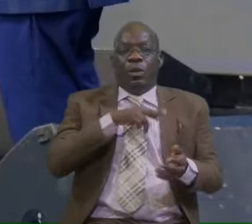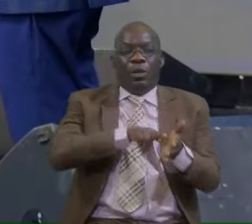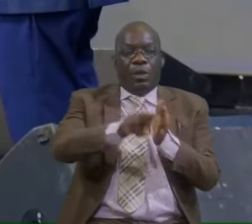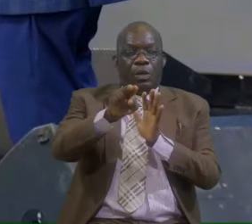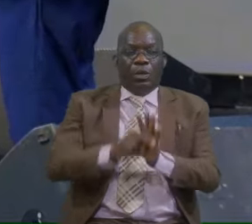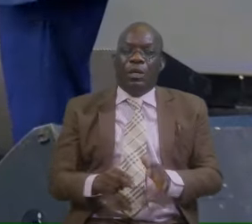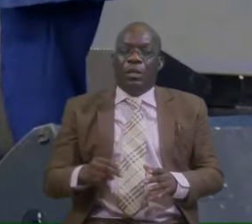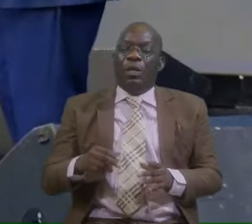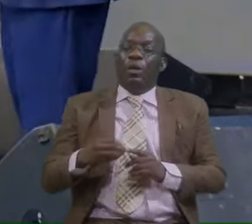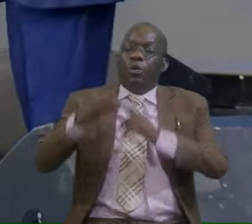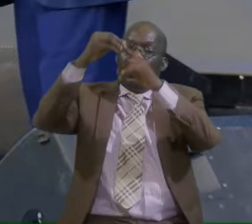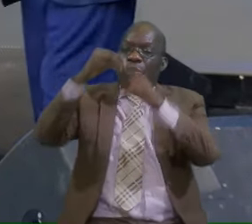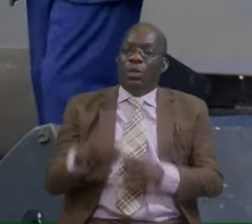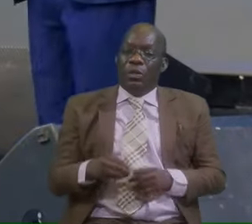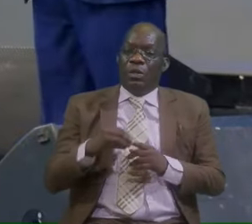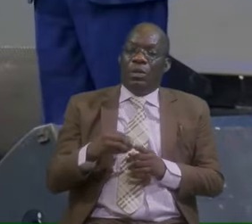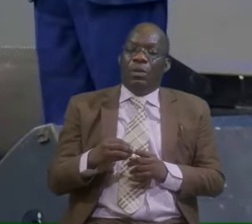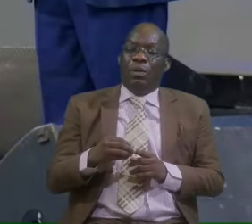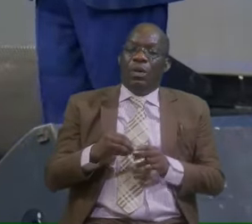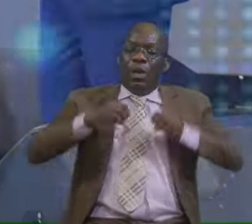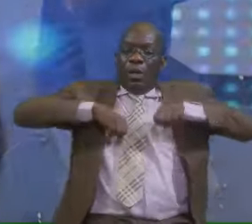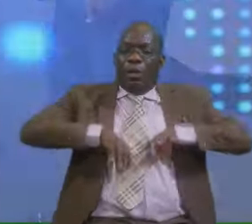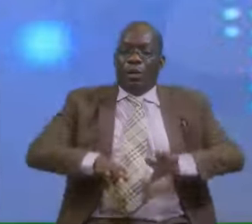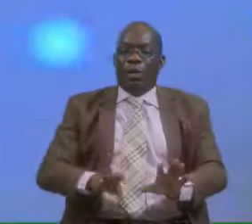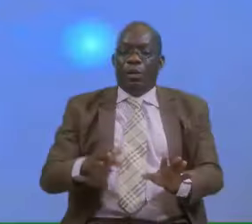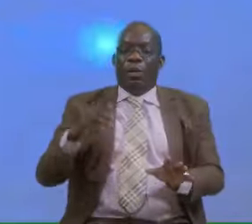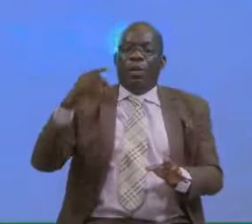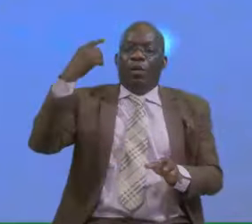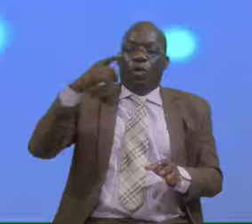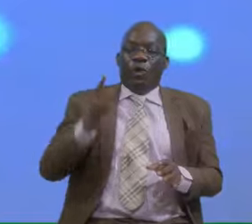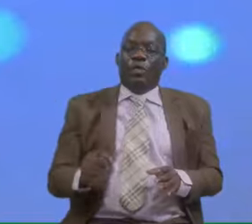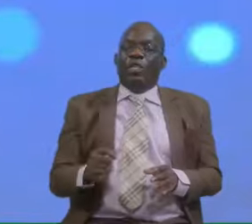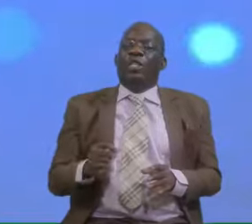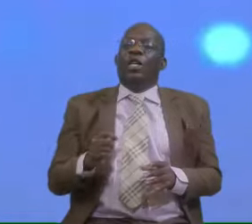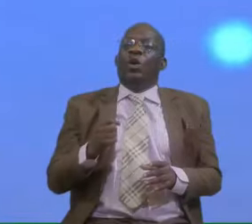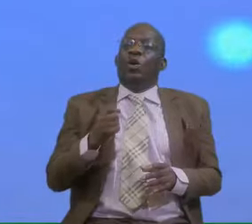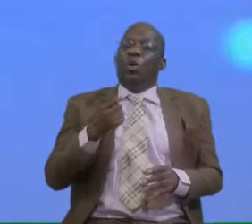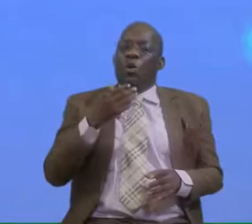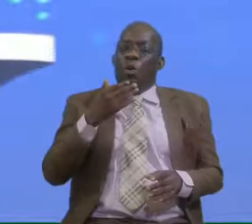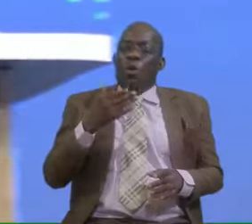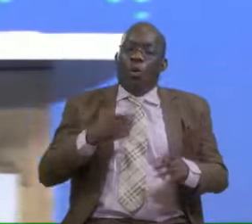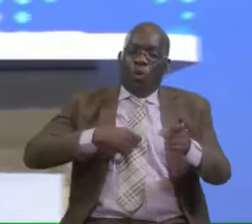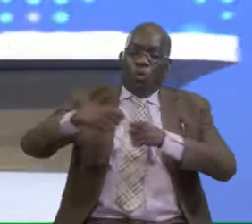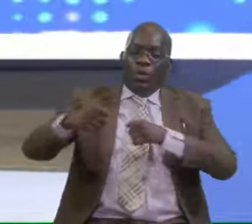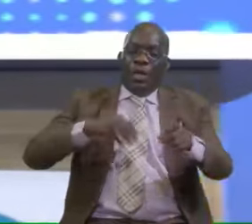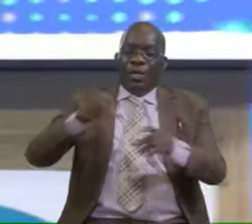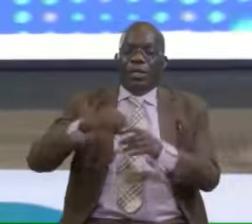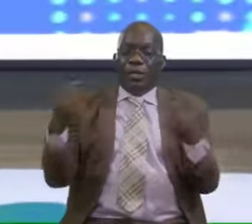imputation for the injurious in iniquity. Number two is